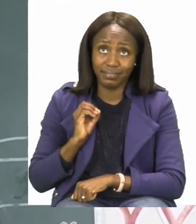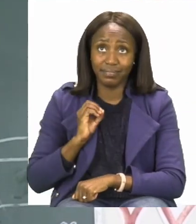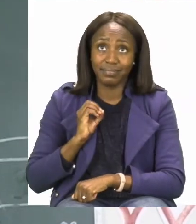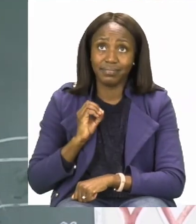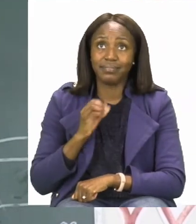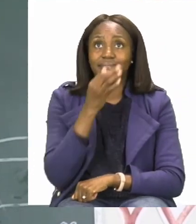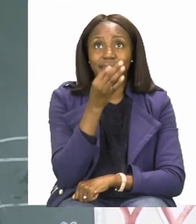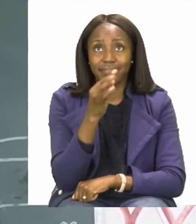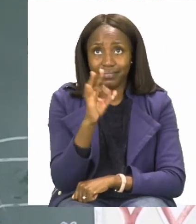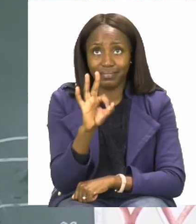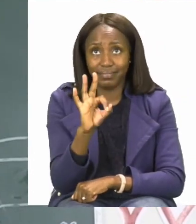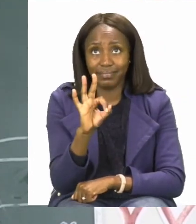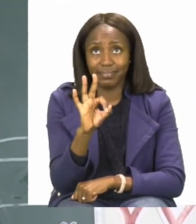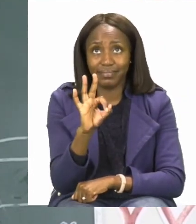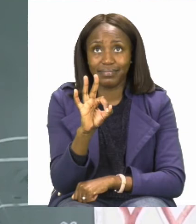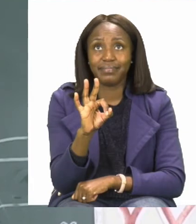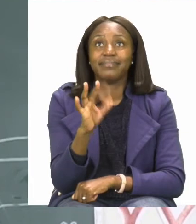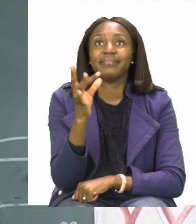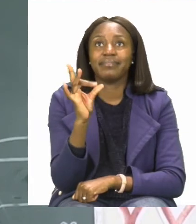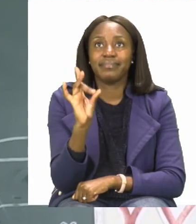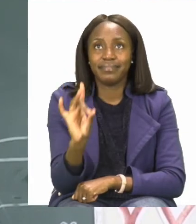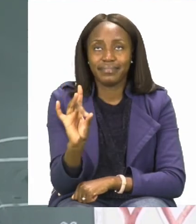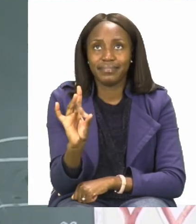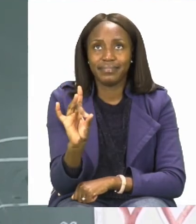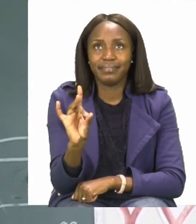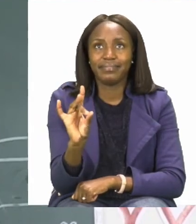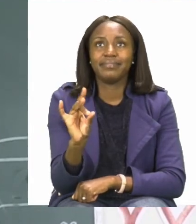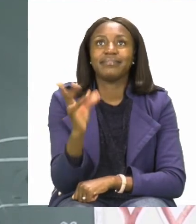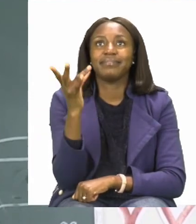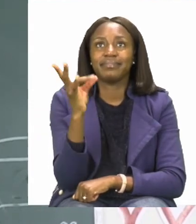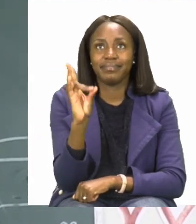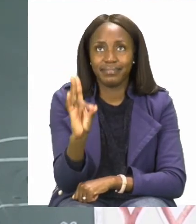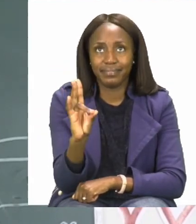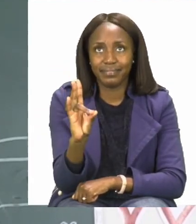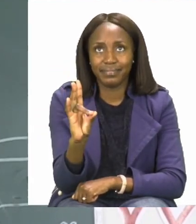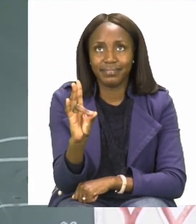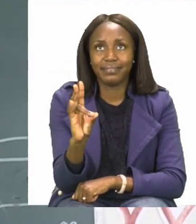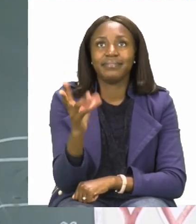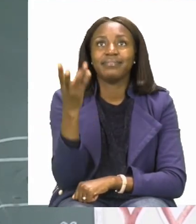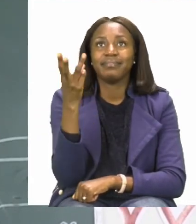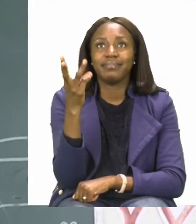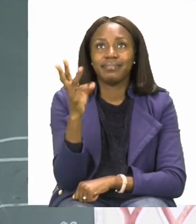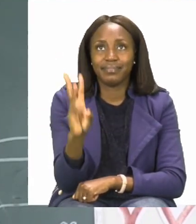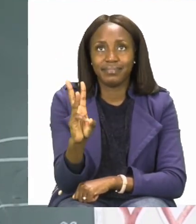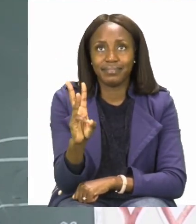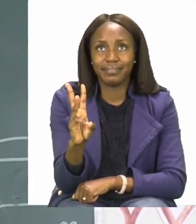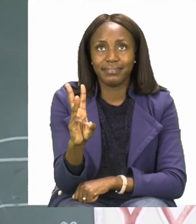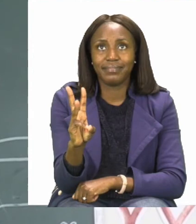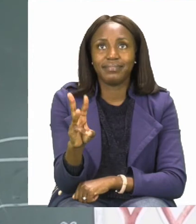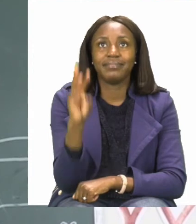10, 9, 8, 7,